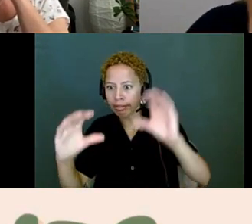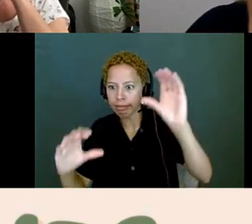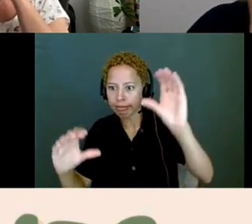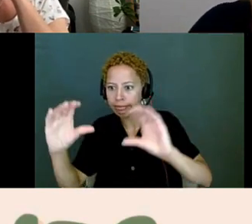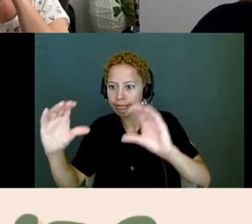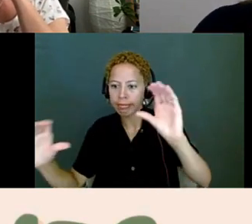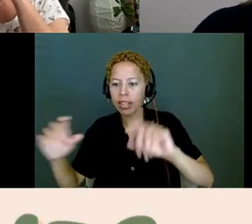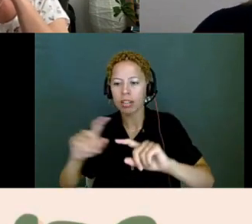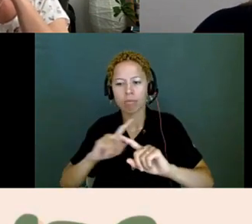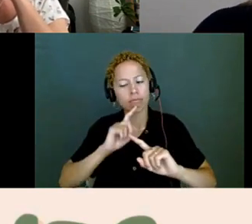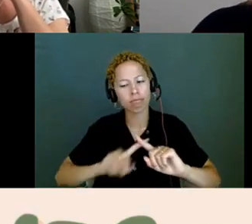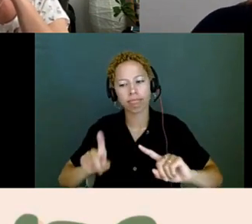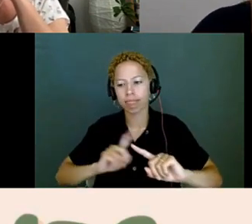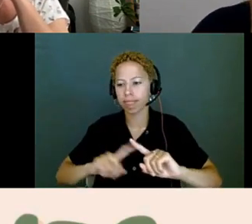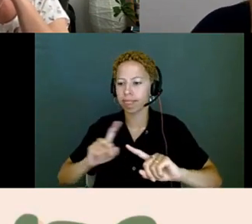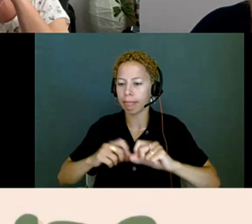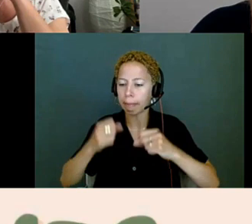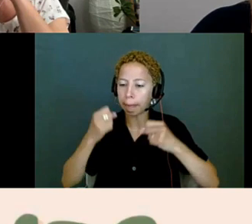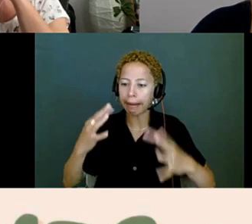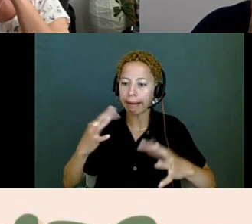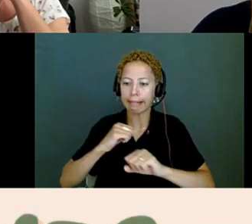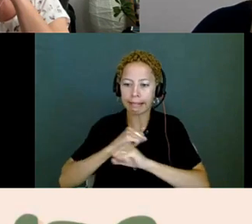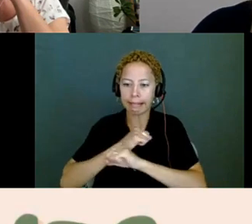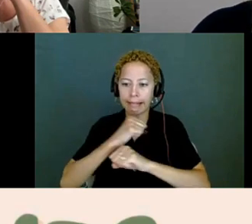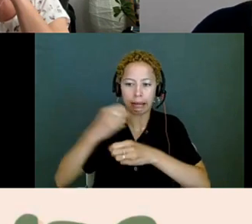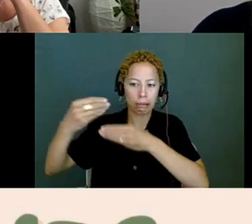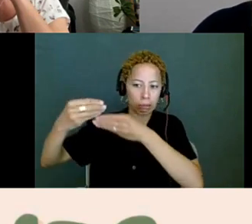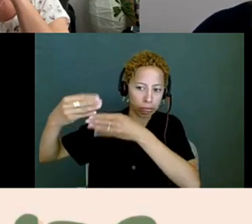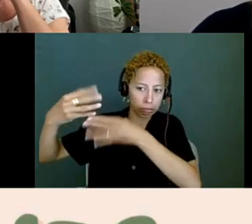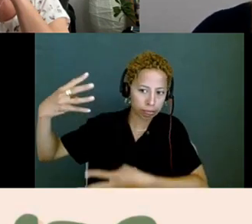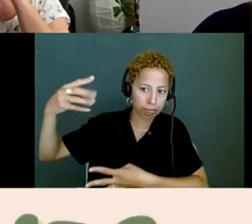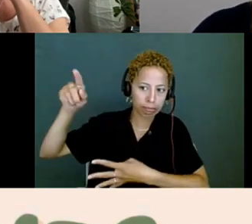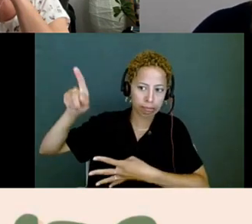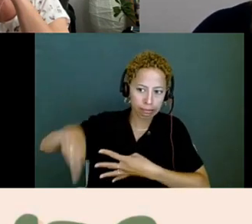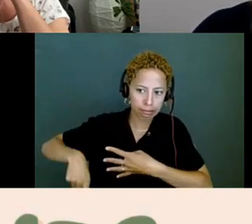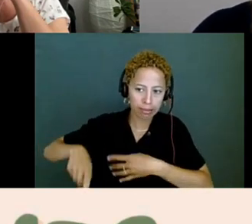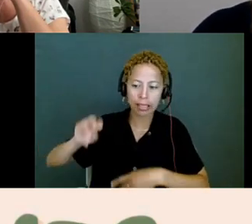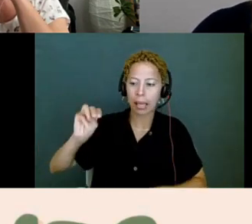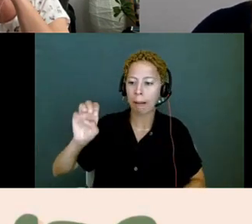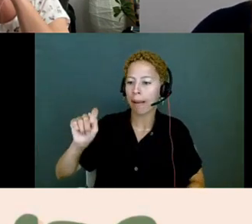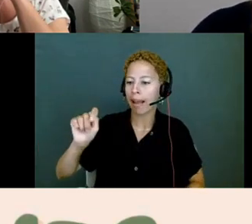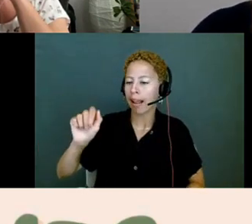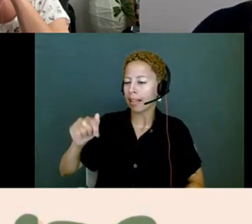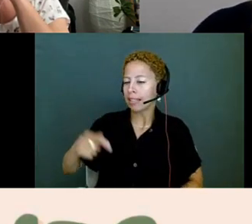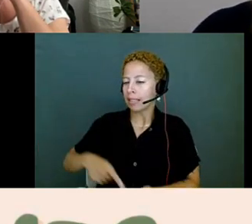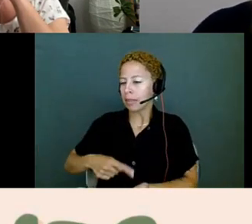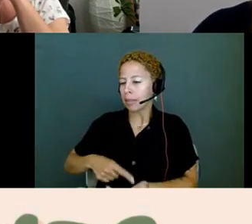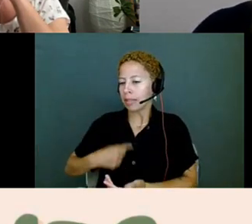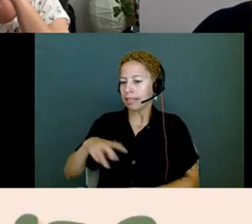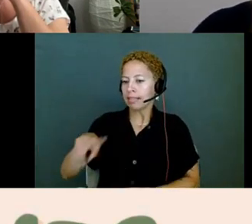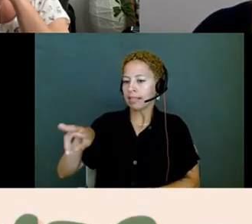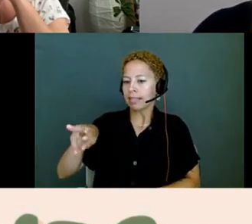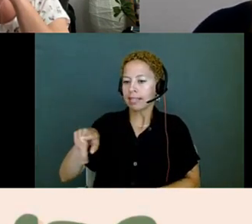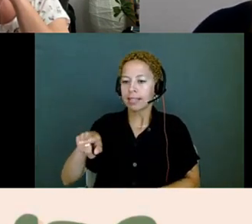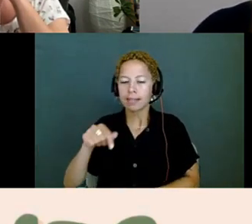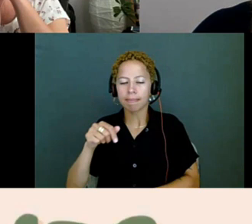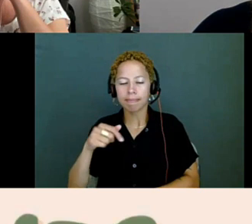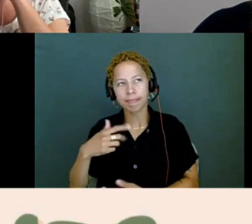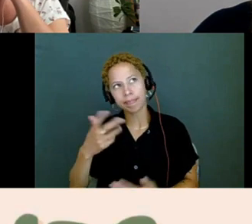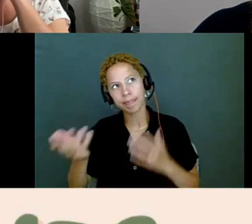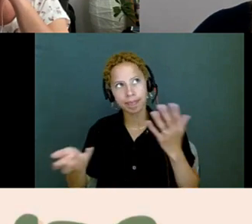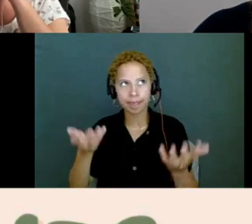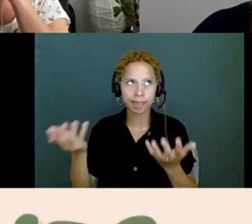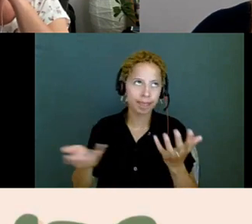with social media stats that Meta kind of makes me feel a little bit unhappy and that it's